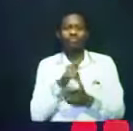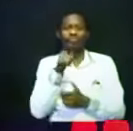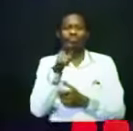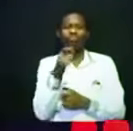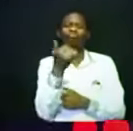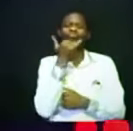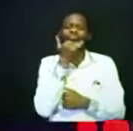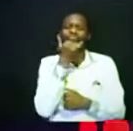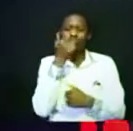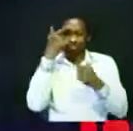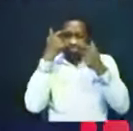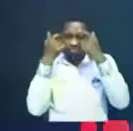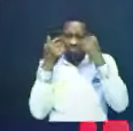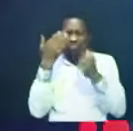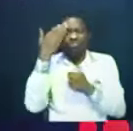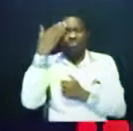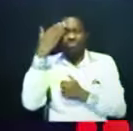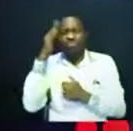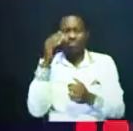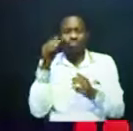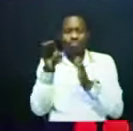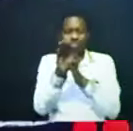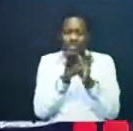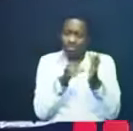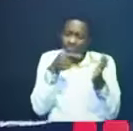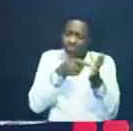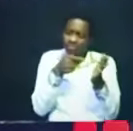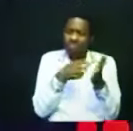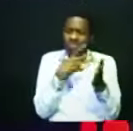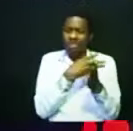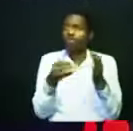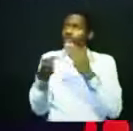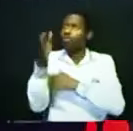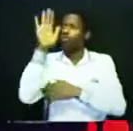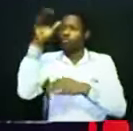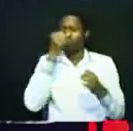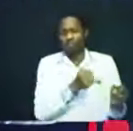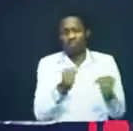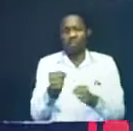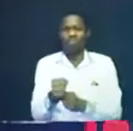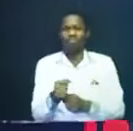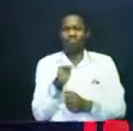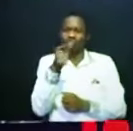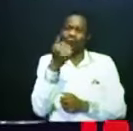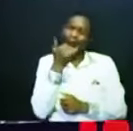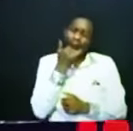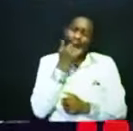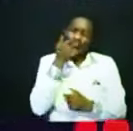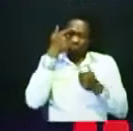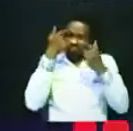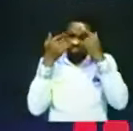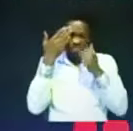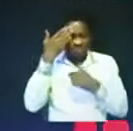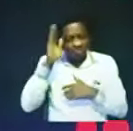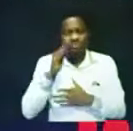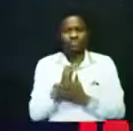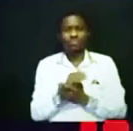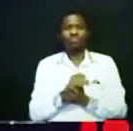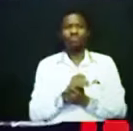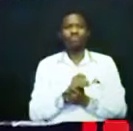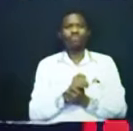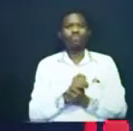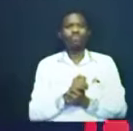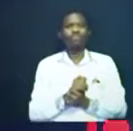scriptures or the power of God? Now, Jesus say one say, "Enyenimu amunimu chresem ɛne onyankopɔn